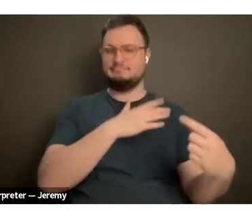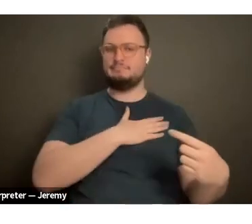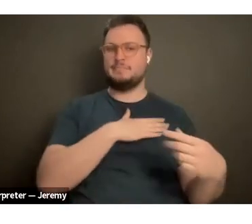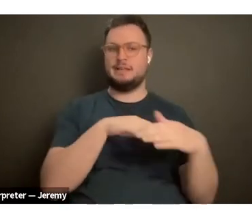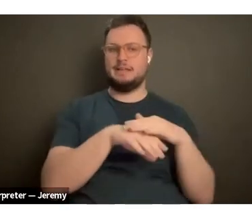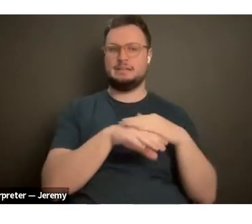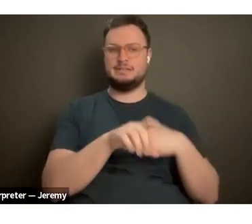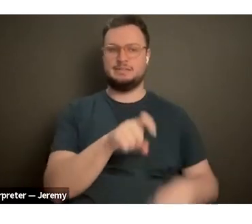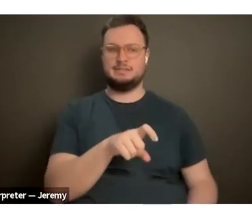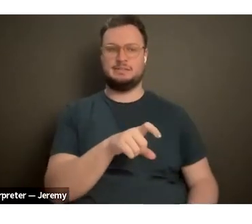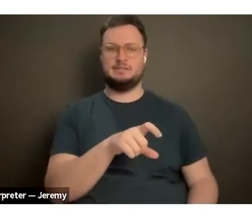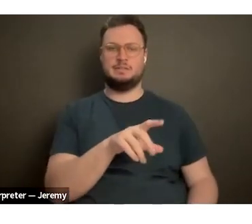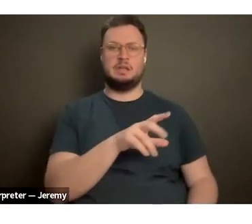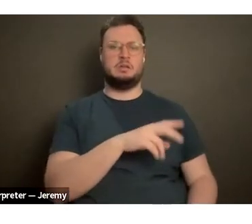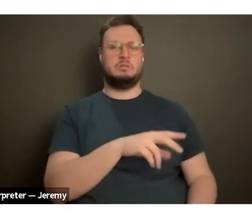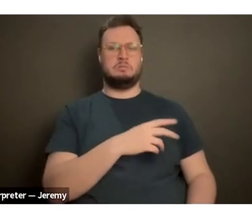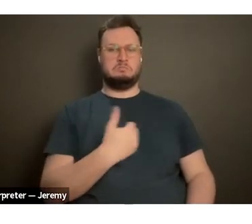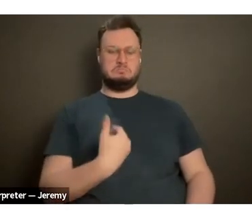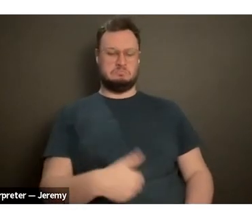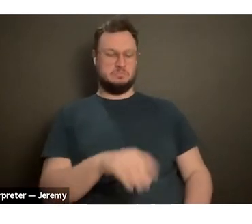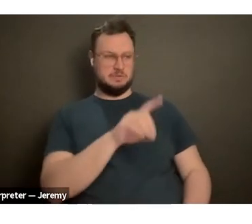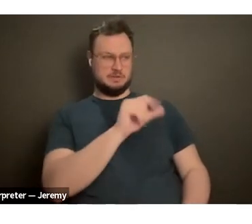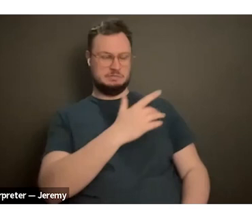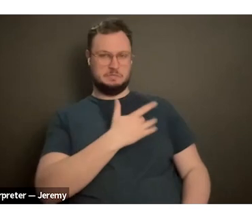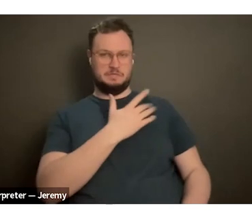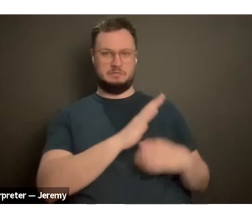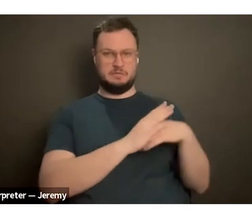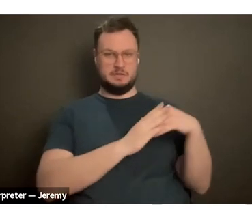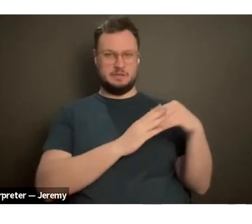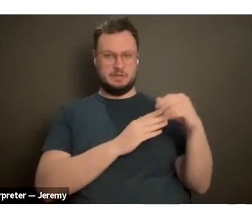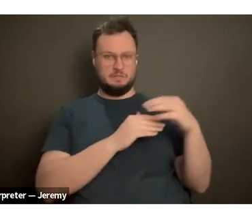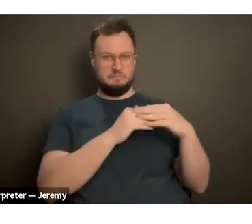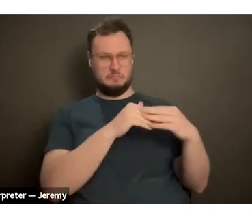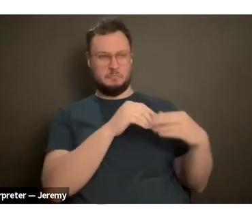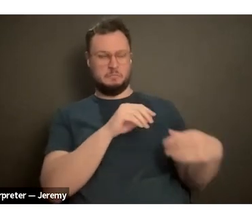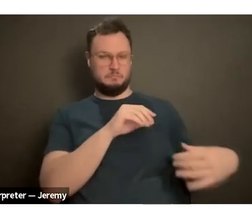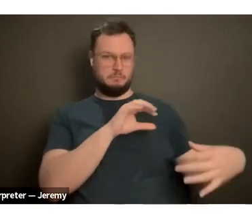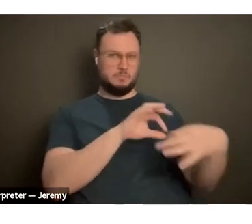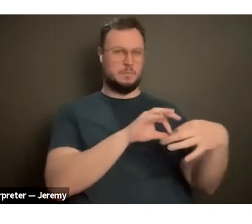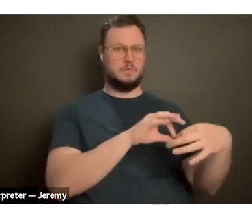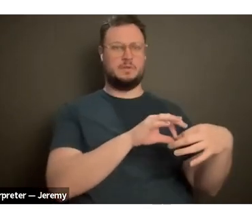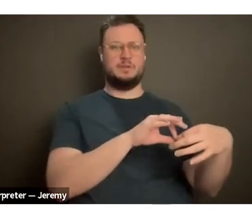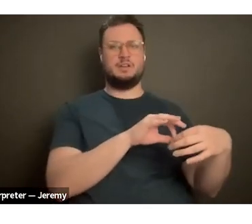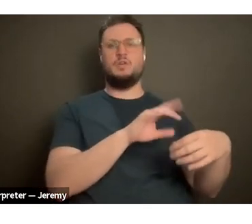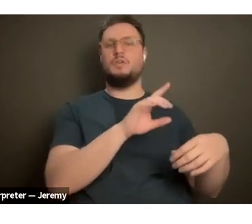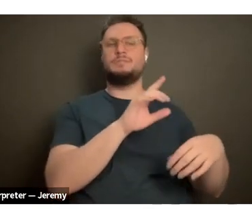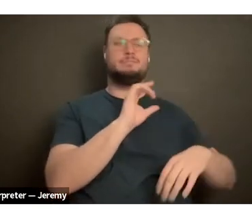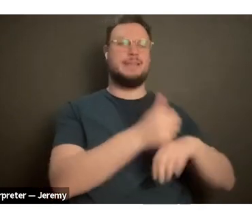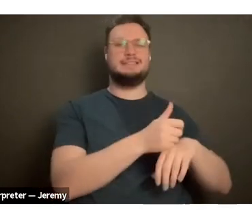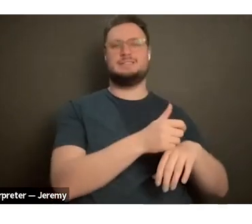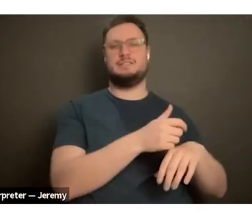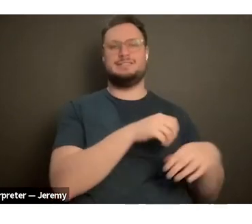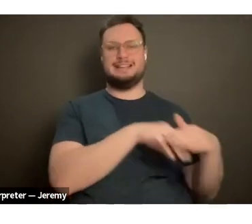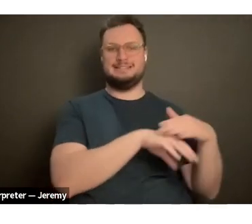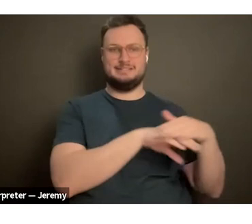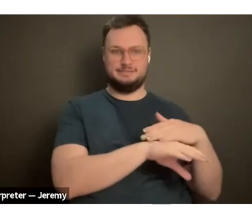comfort your disabled self feels when someone on a purely access level. Sometimes it can happen